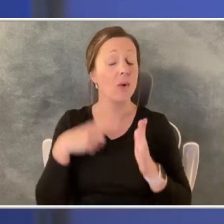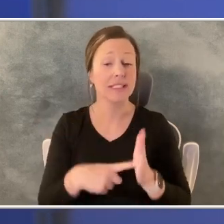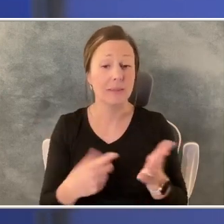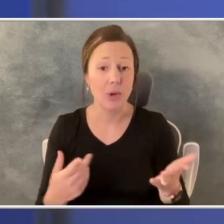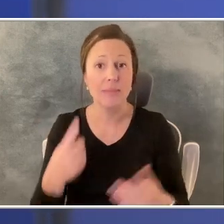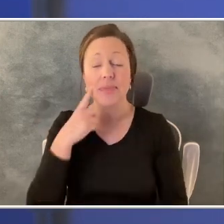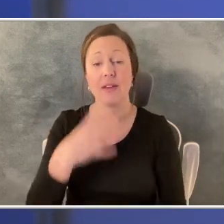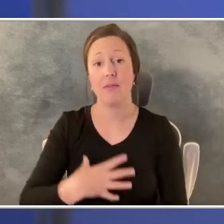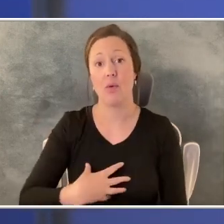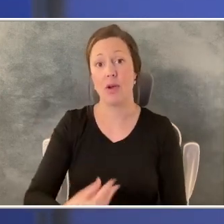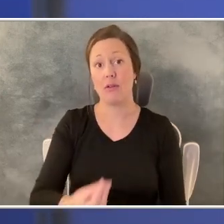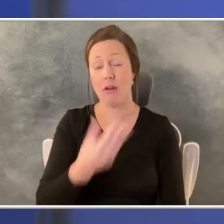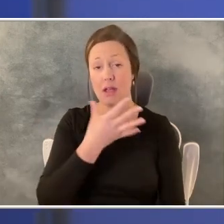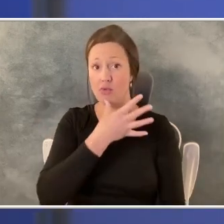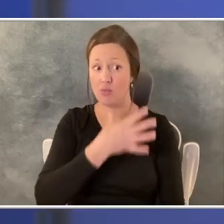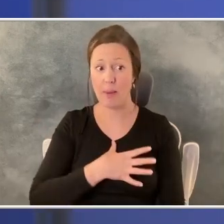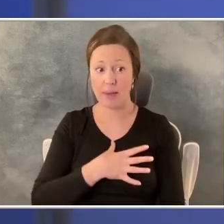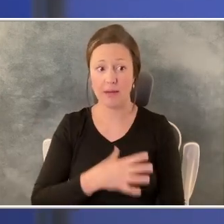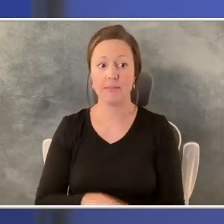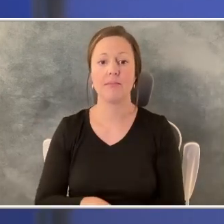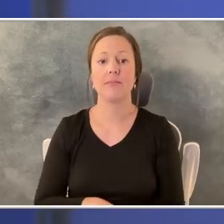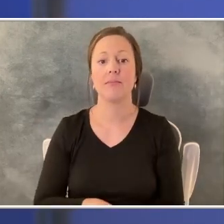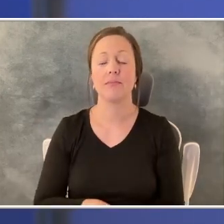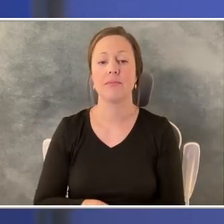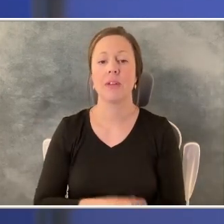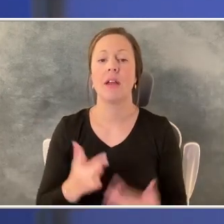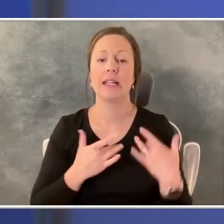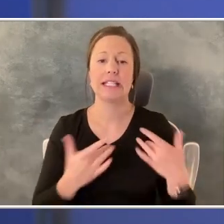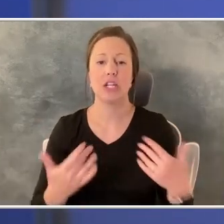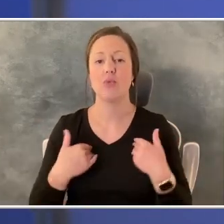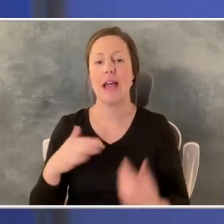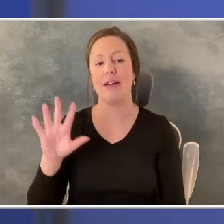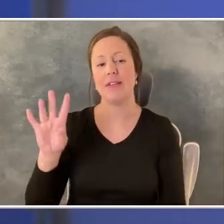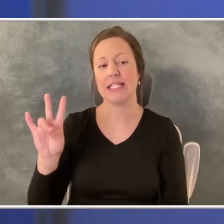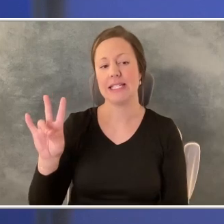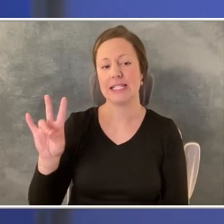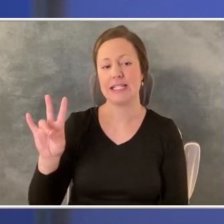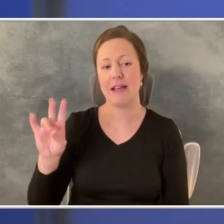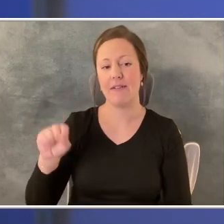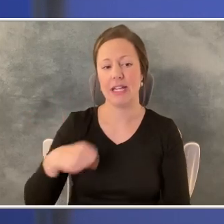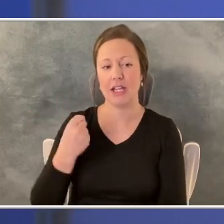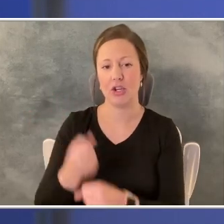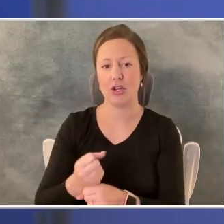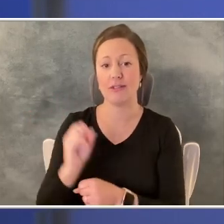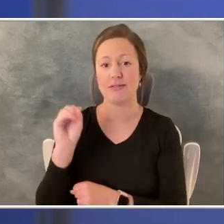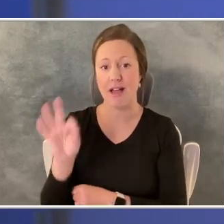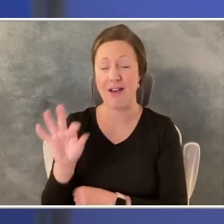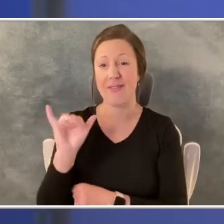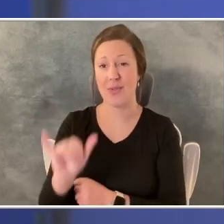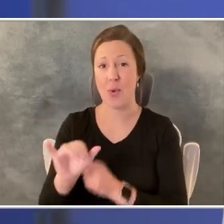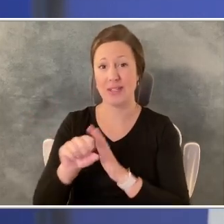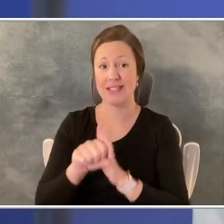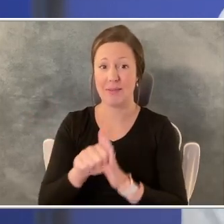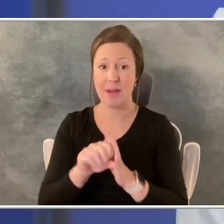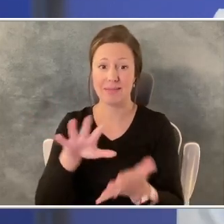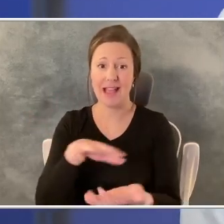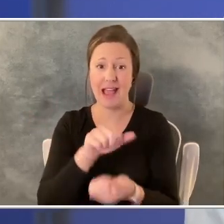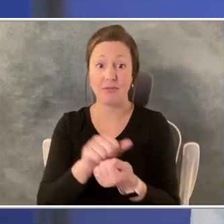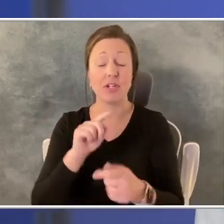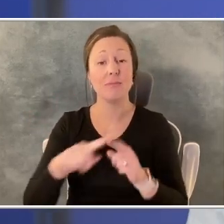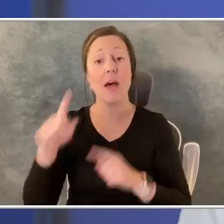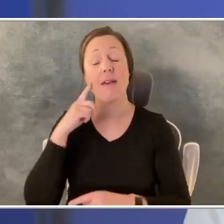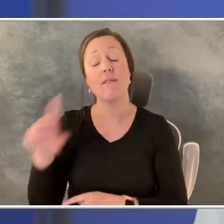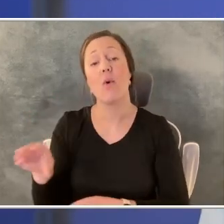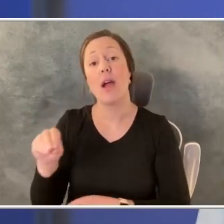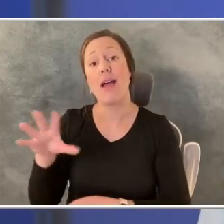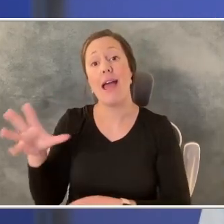for white women, we tend to have 7 years of vasomotor symptoms on average. However, for African American